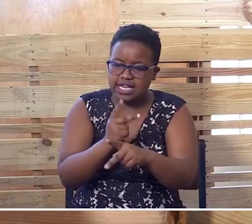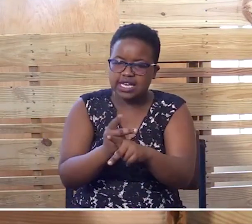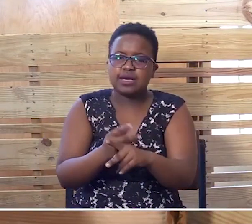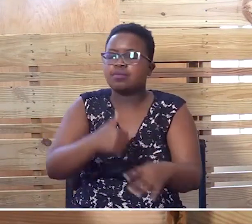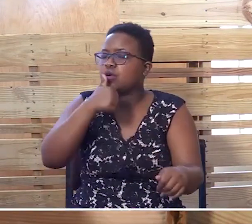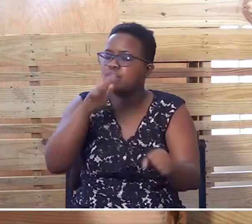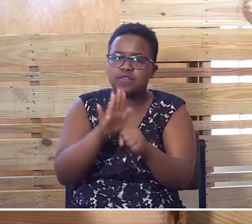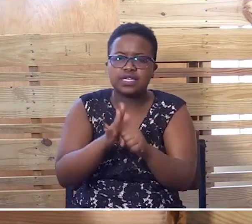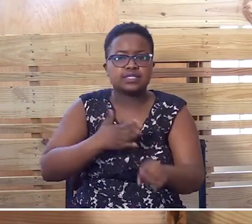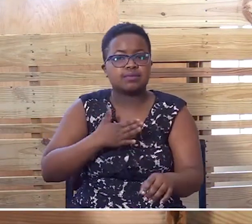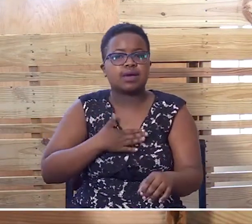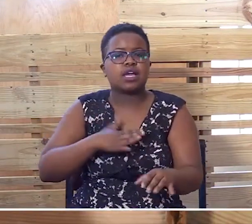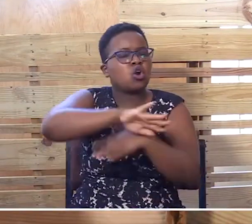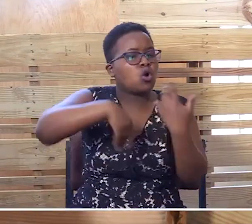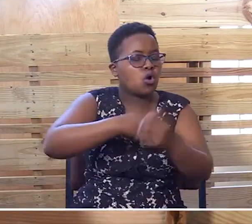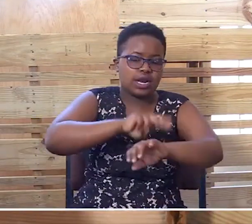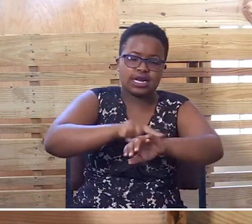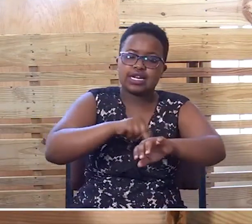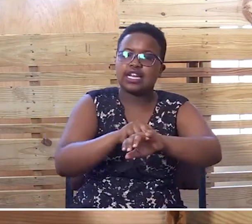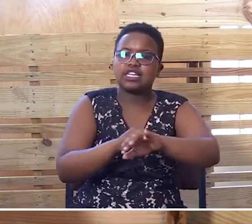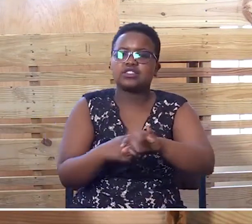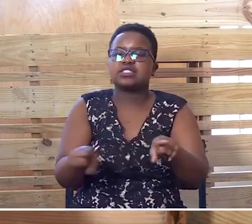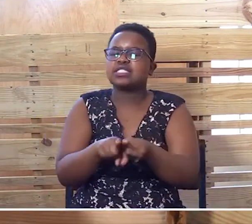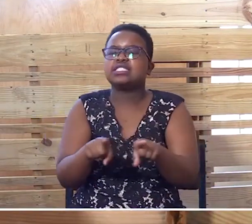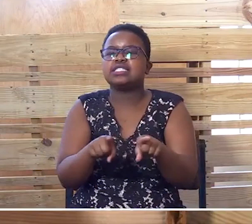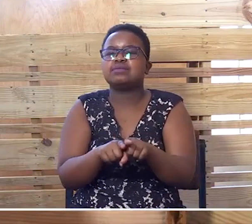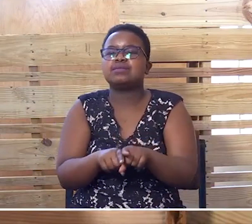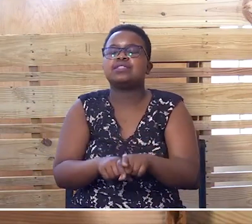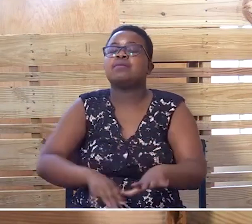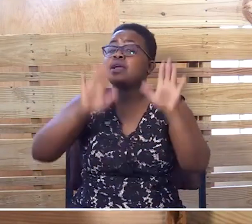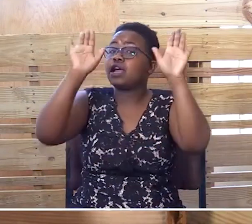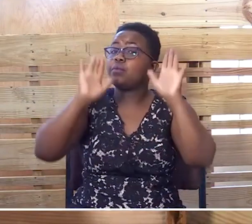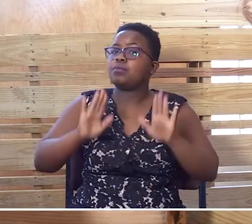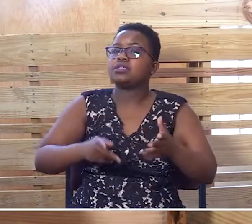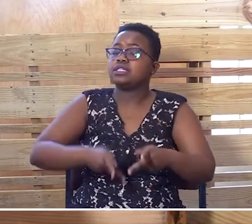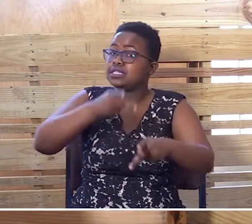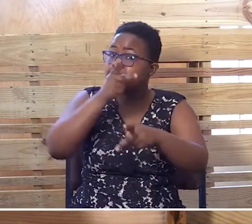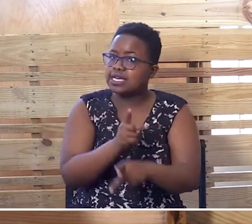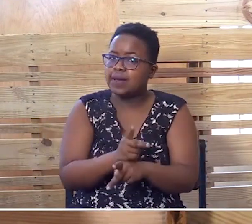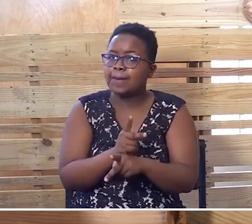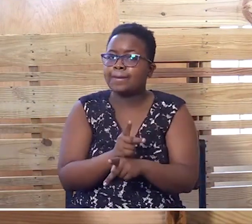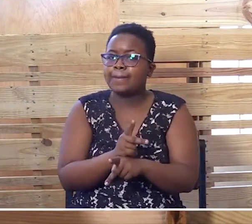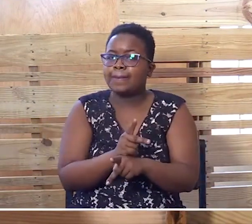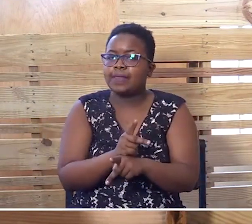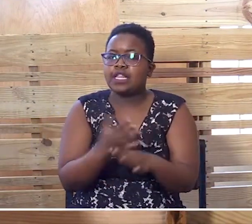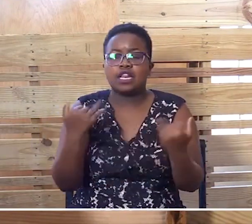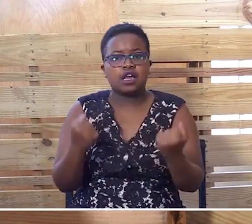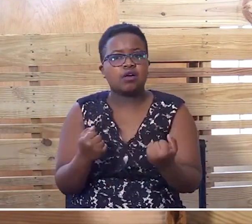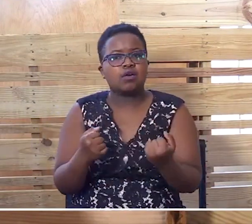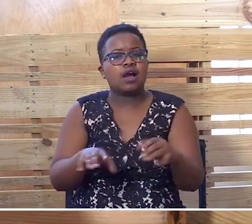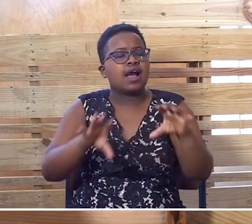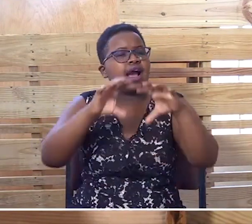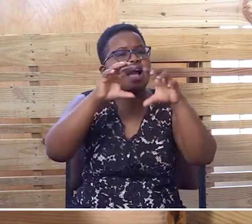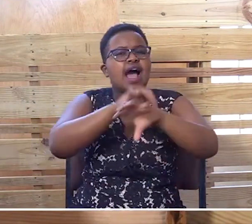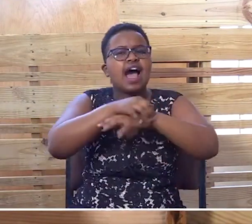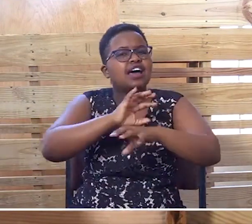then out of all the nations you will be my treasured possession. Although the whole earth is mine, you